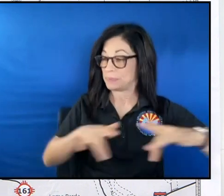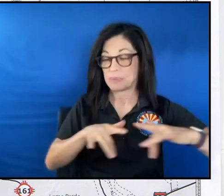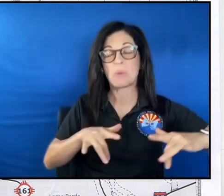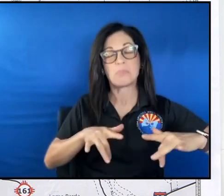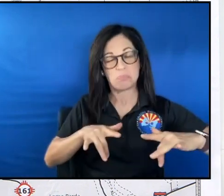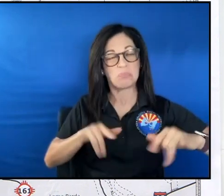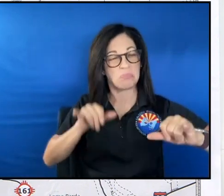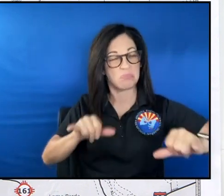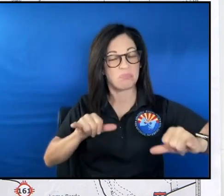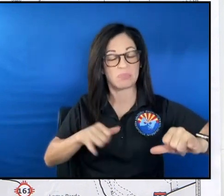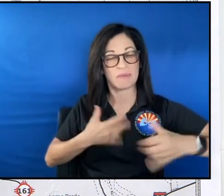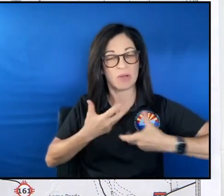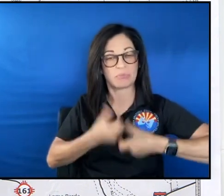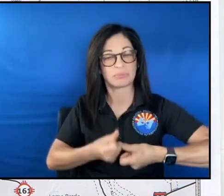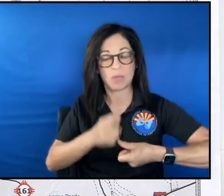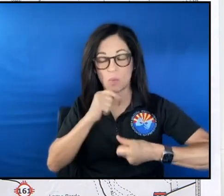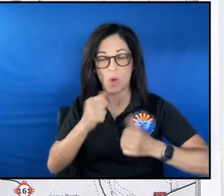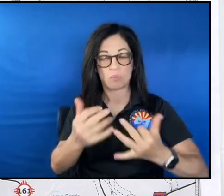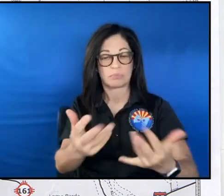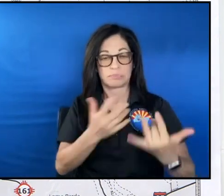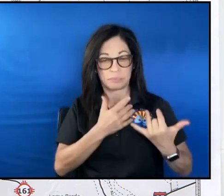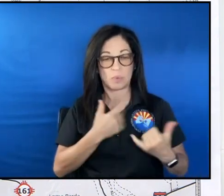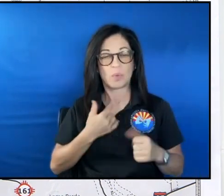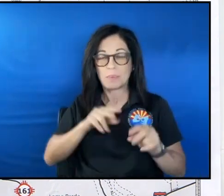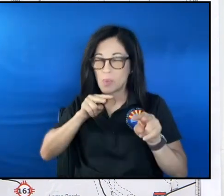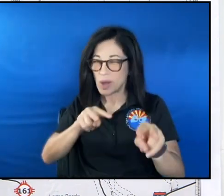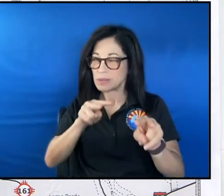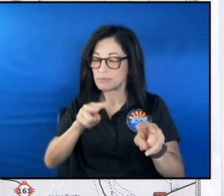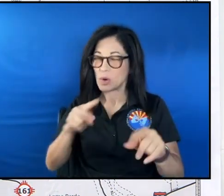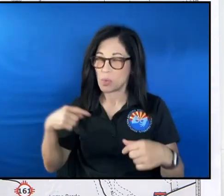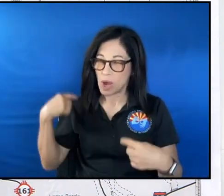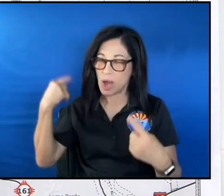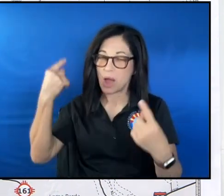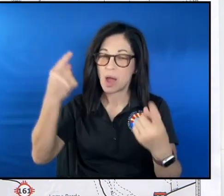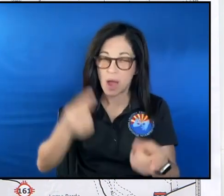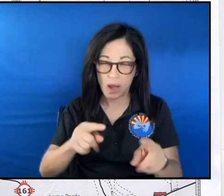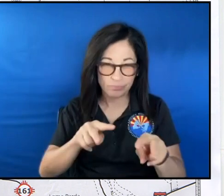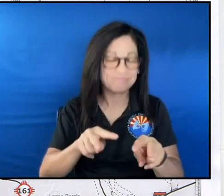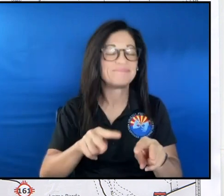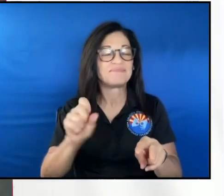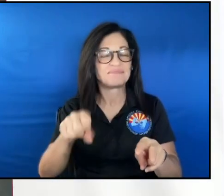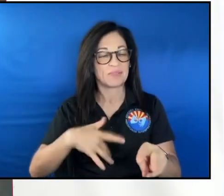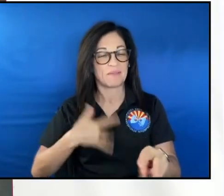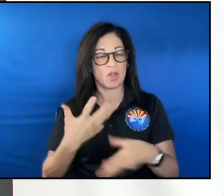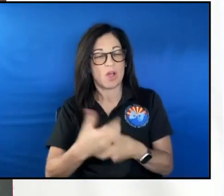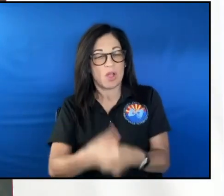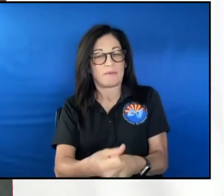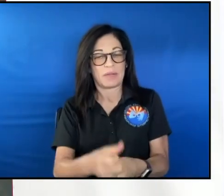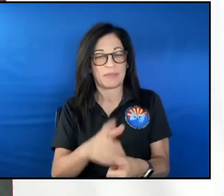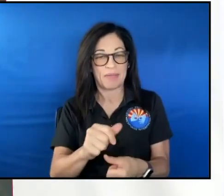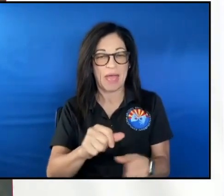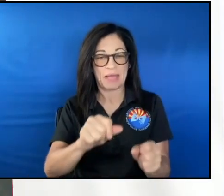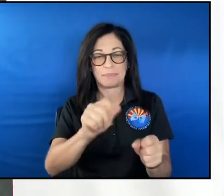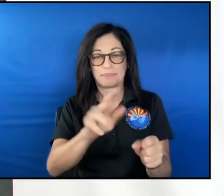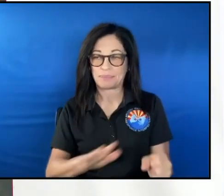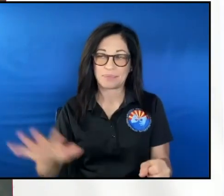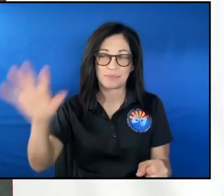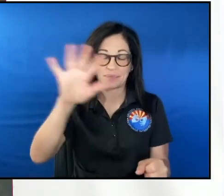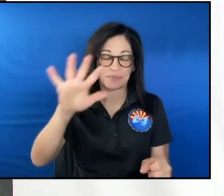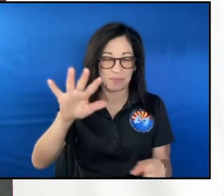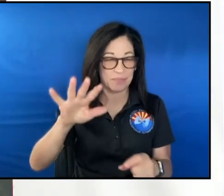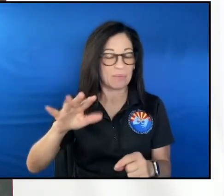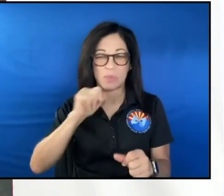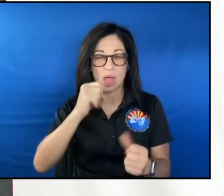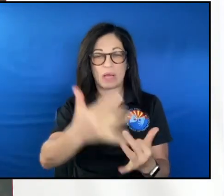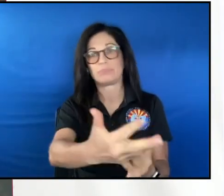we've been observing for a long time. So this area, this edge, we haven't physically put anybody in here,